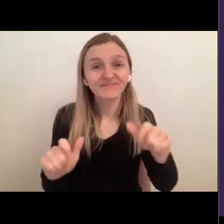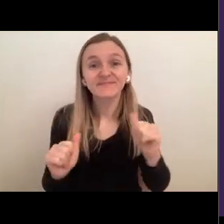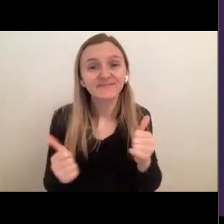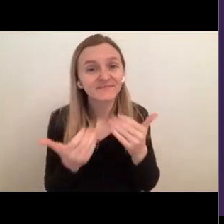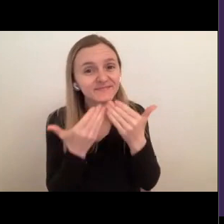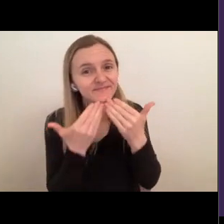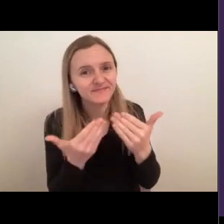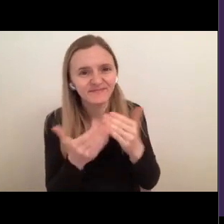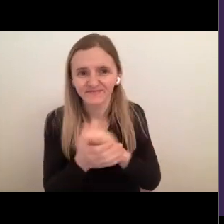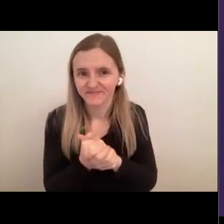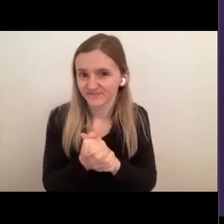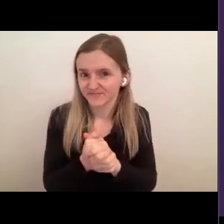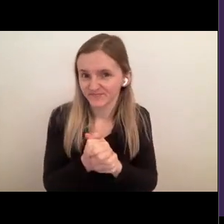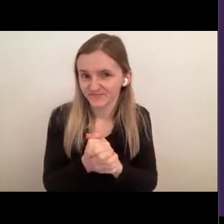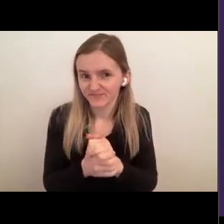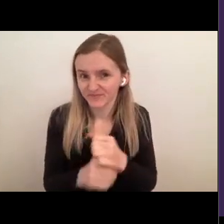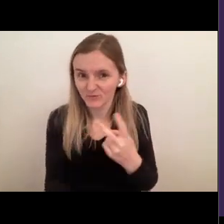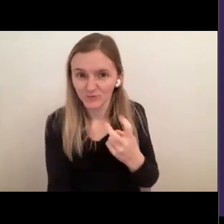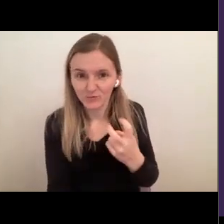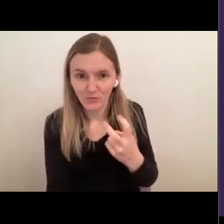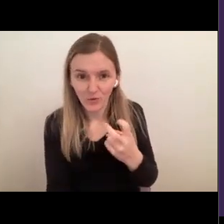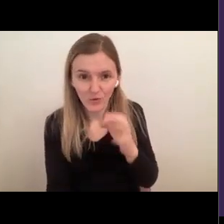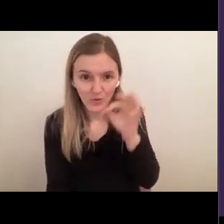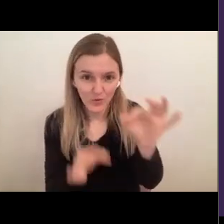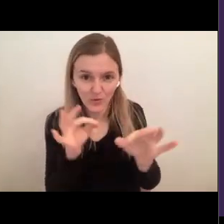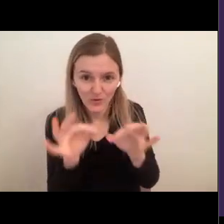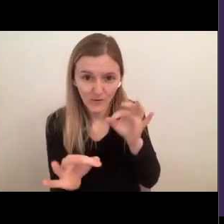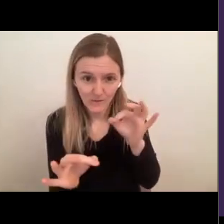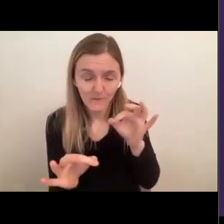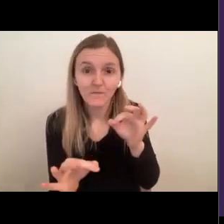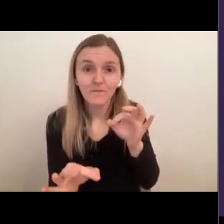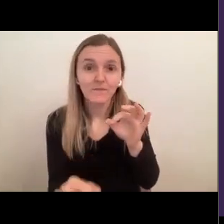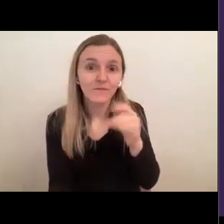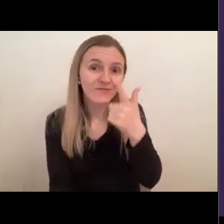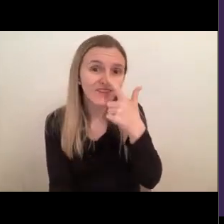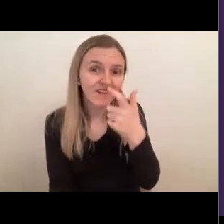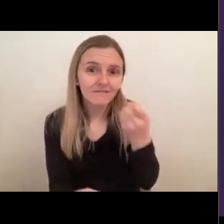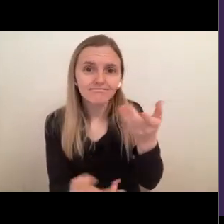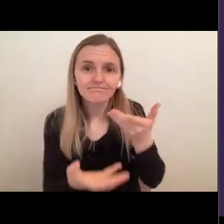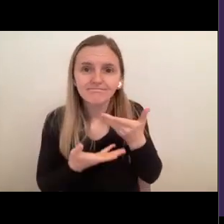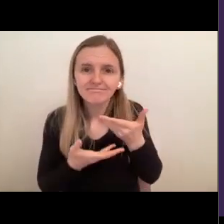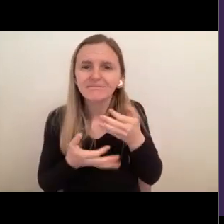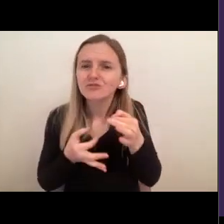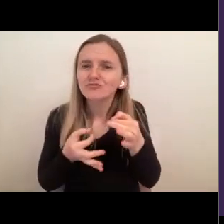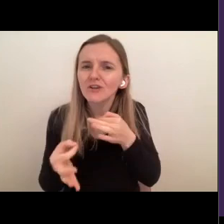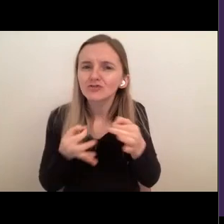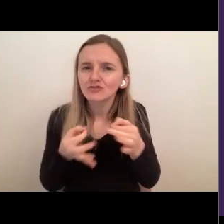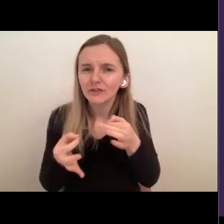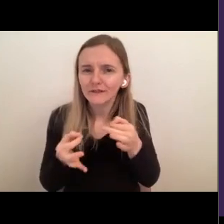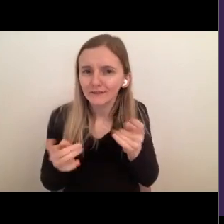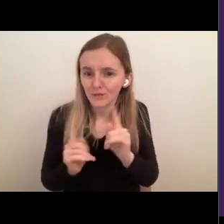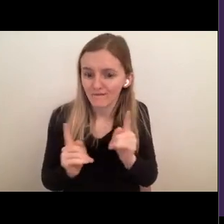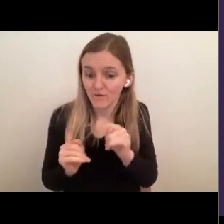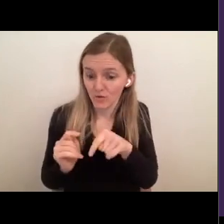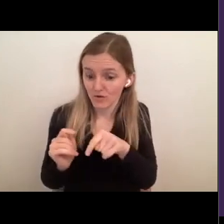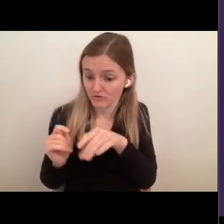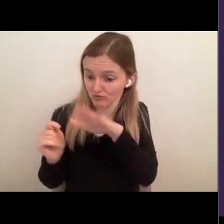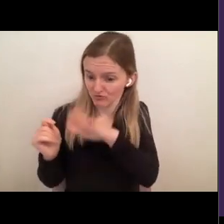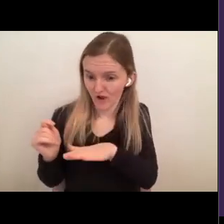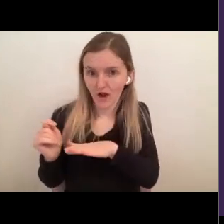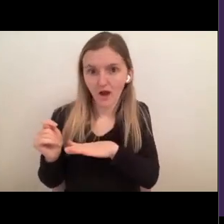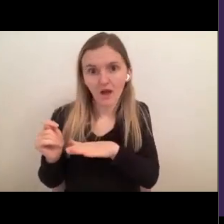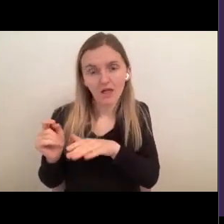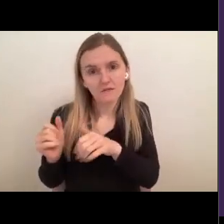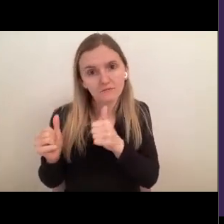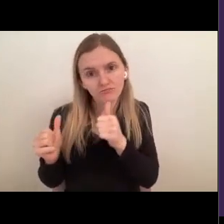Just a couple more questions. So, can you give any strategies for helping to prepare a child who thrives on routine for changes to that